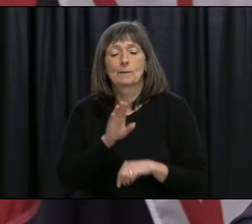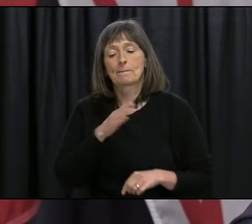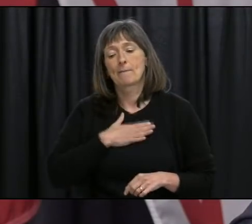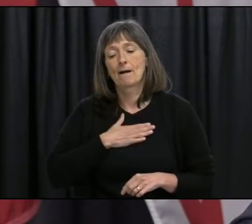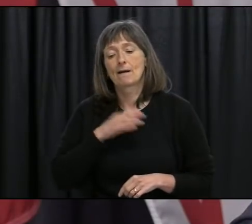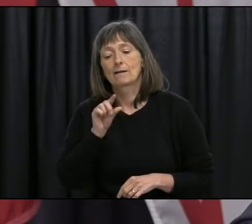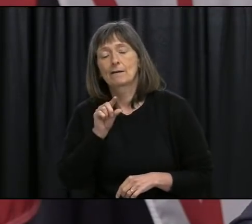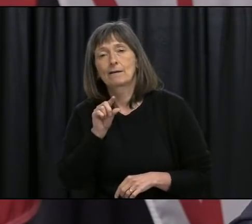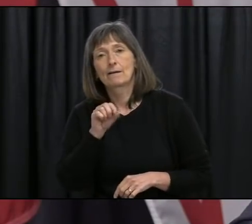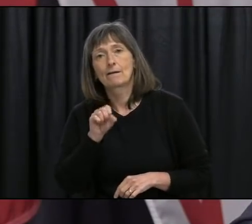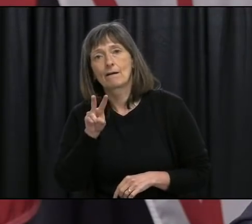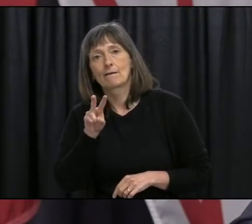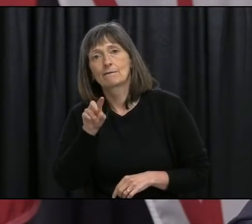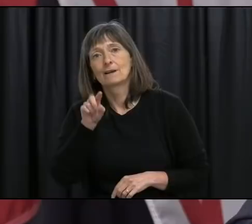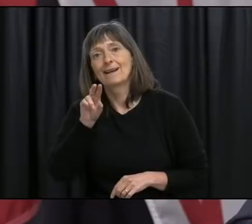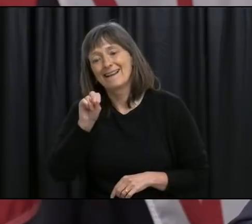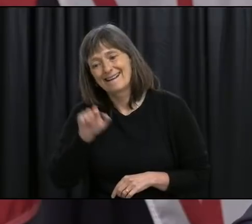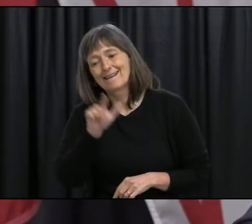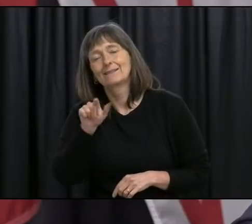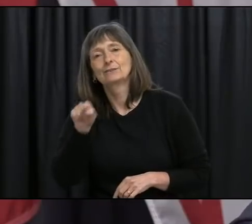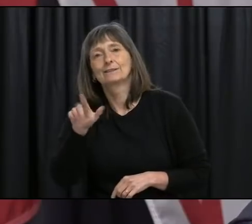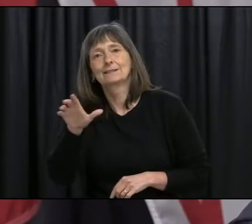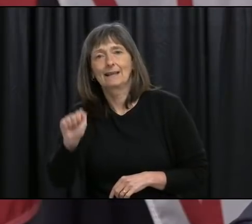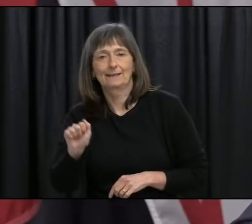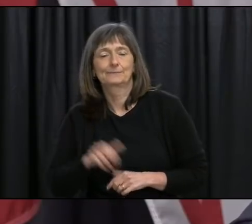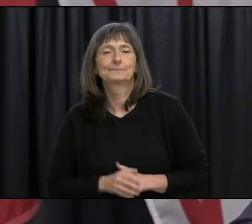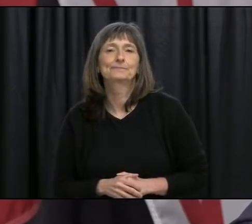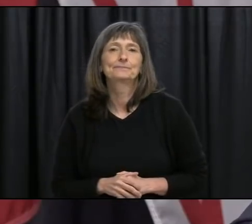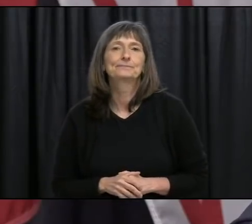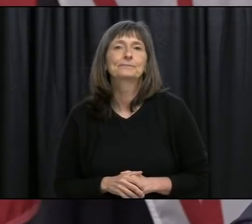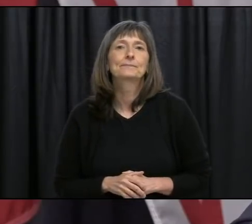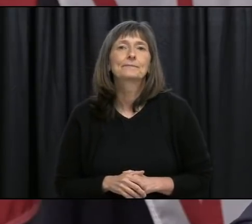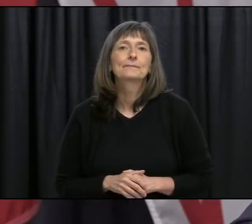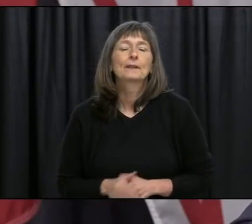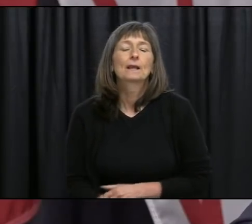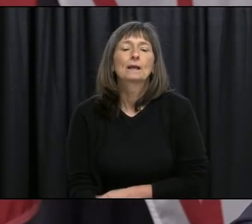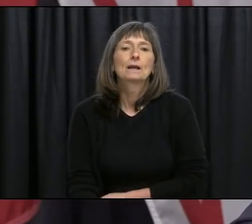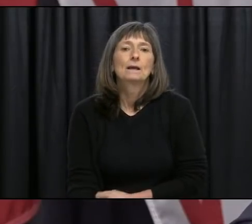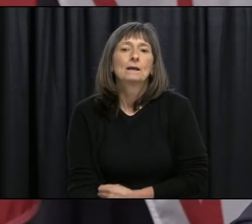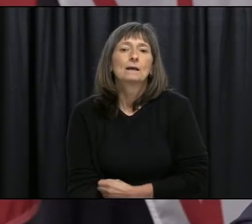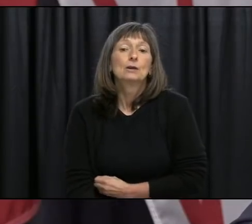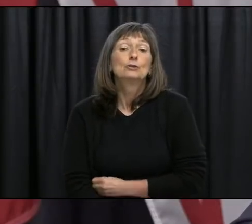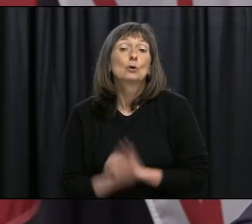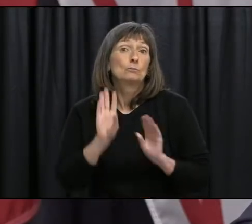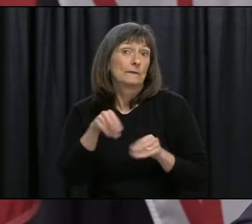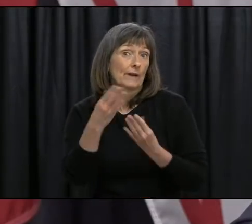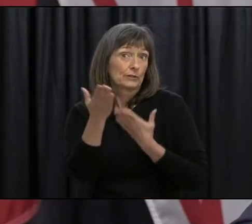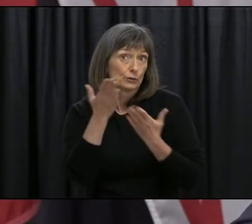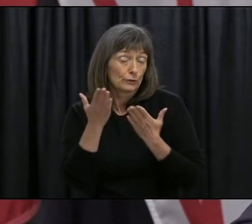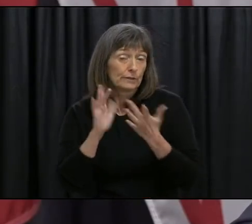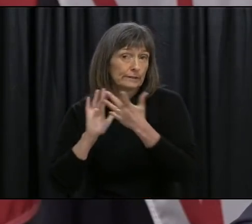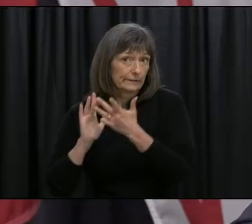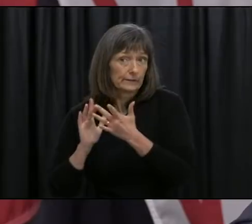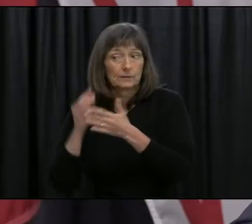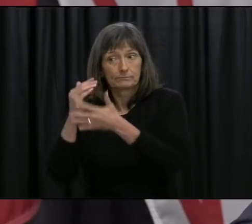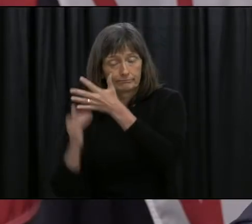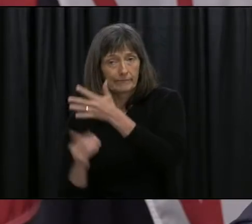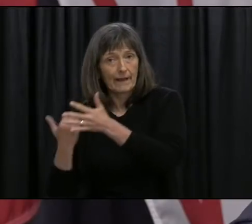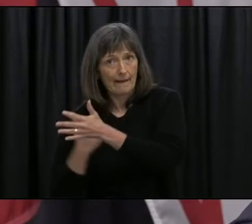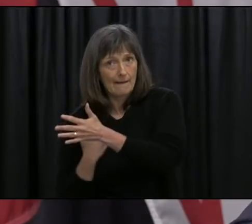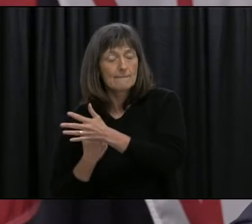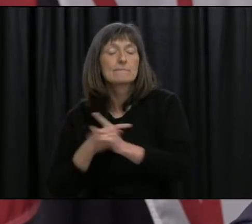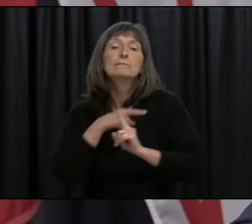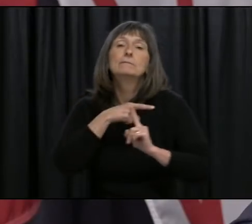mygov.nl.ca services. So in addition to providing assistance for services online, we've also put in